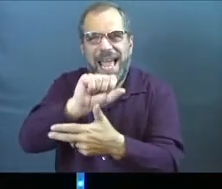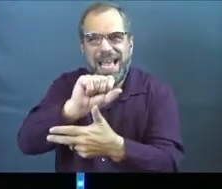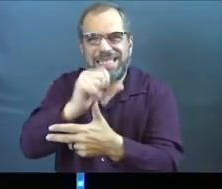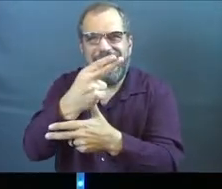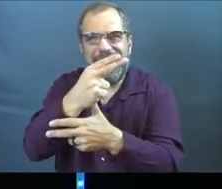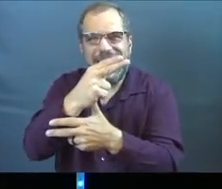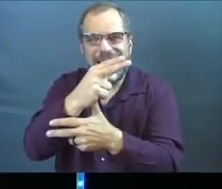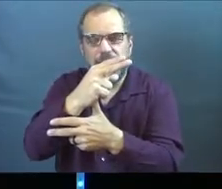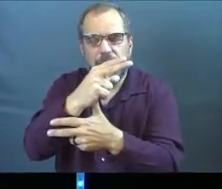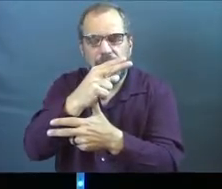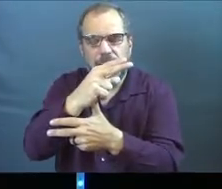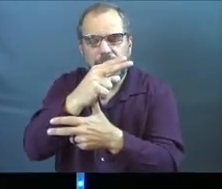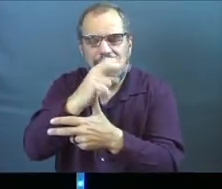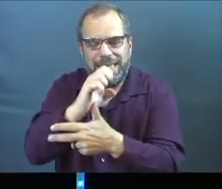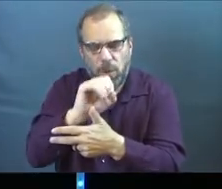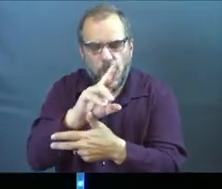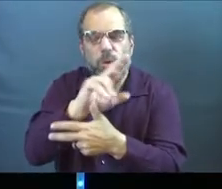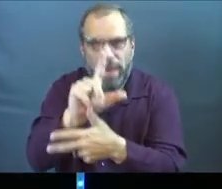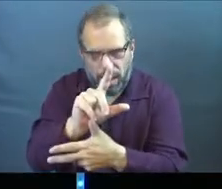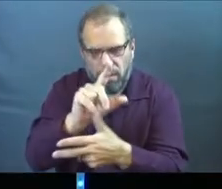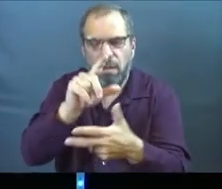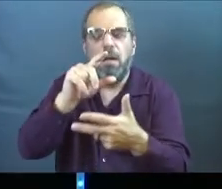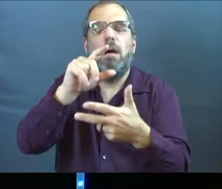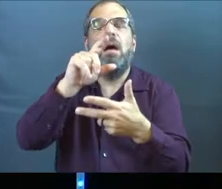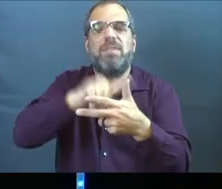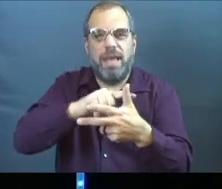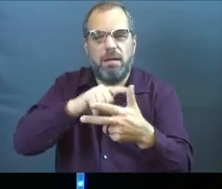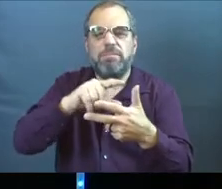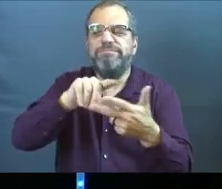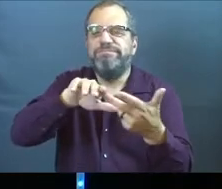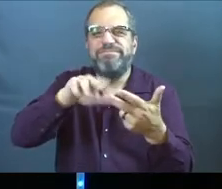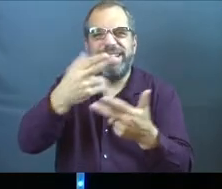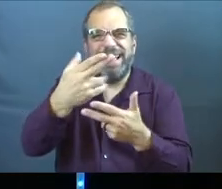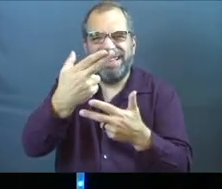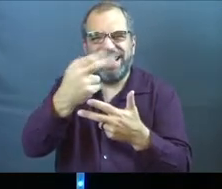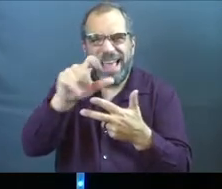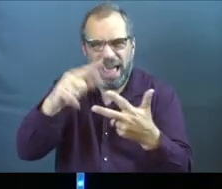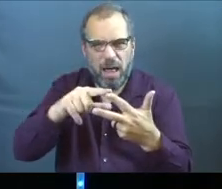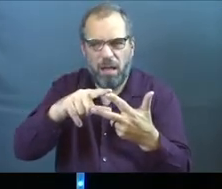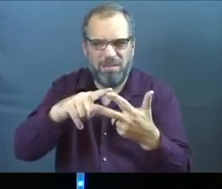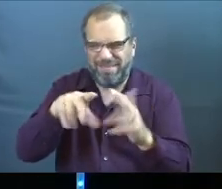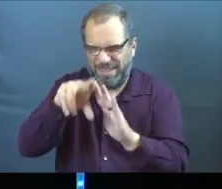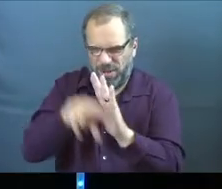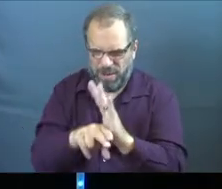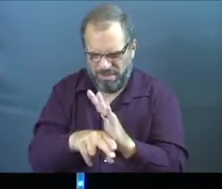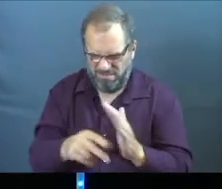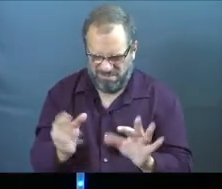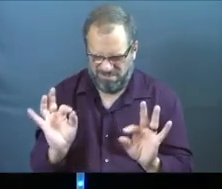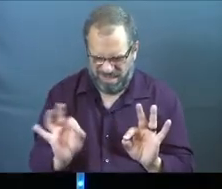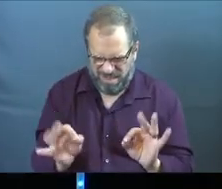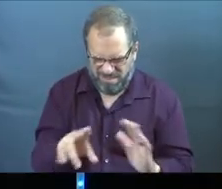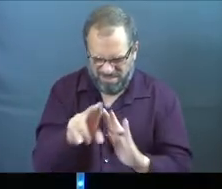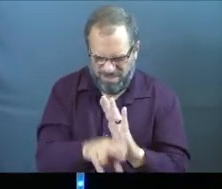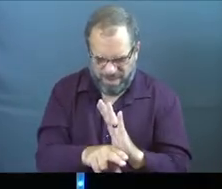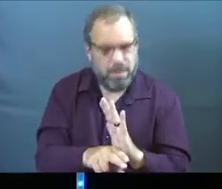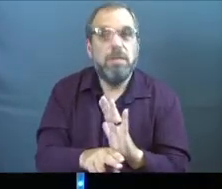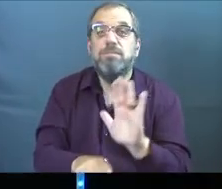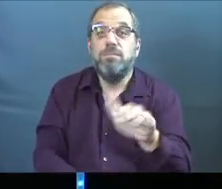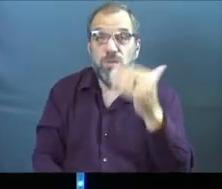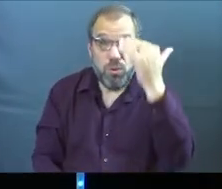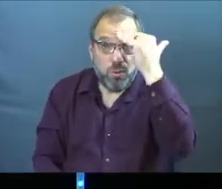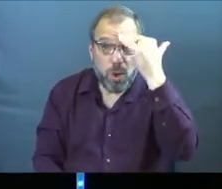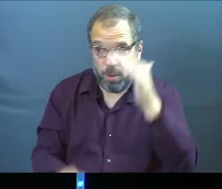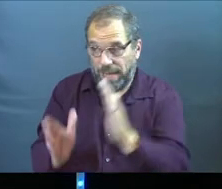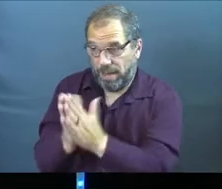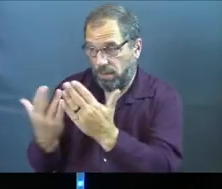go to Hades. They're in this place of the dead. They're in the grave. So that may just seem like simple and like, oh, that's not a terrible thing. But we know, just